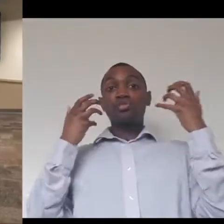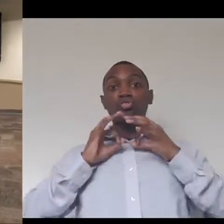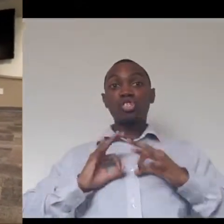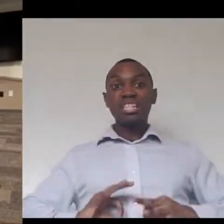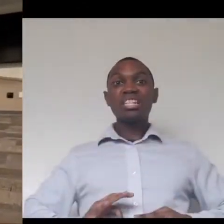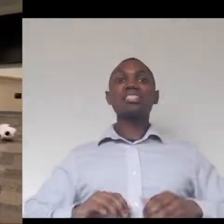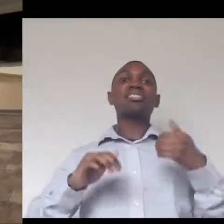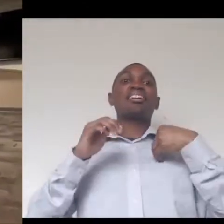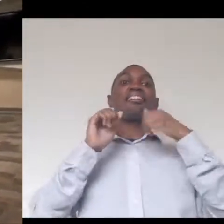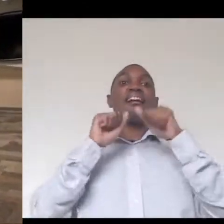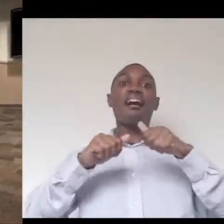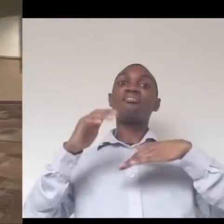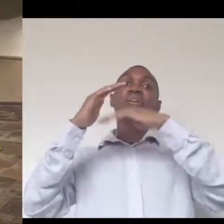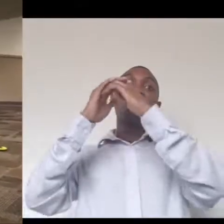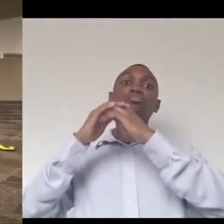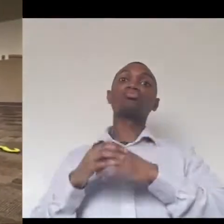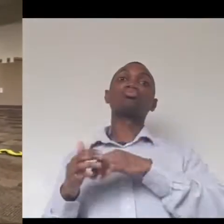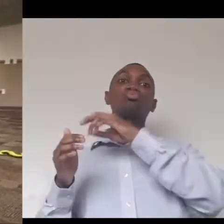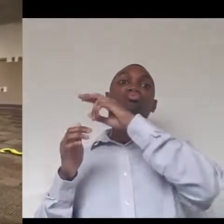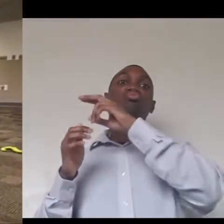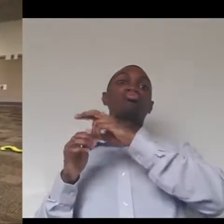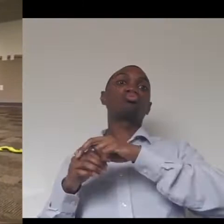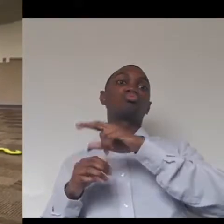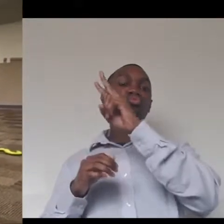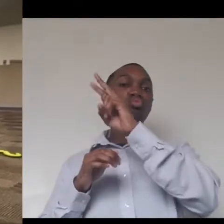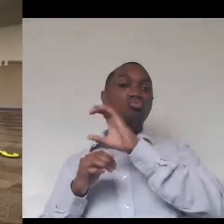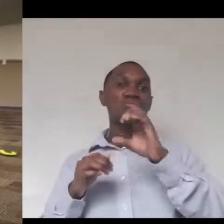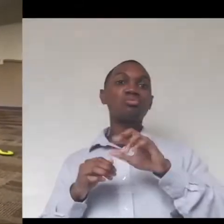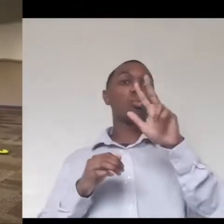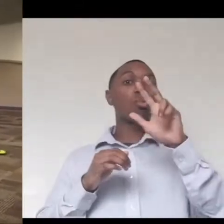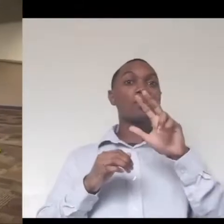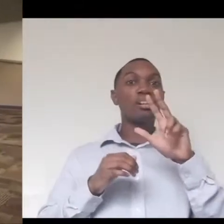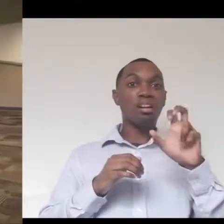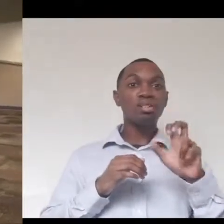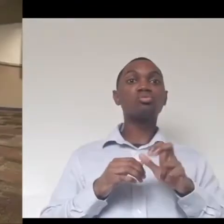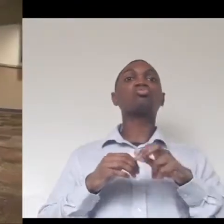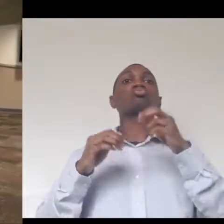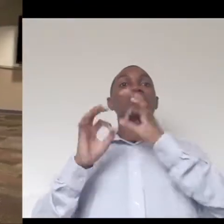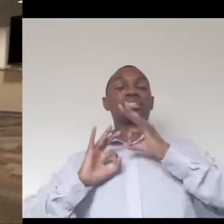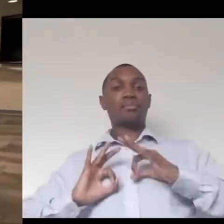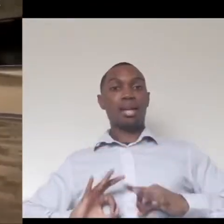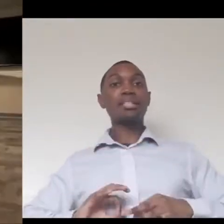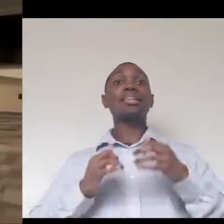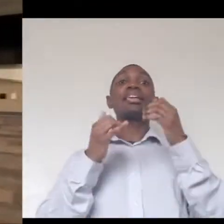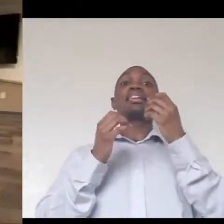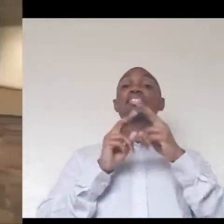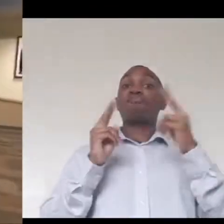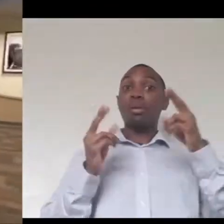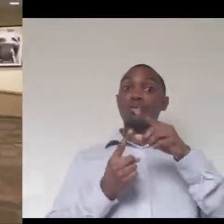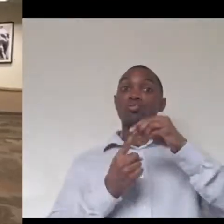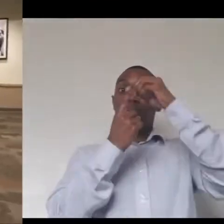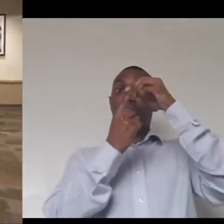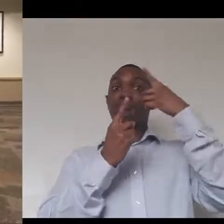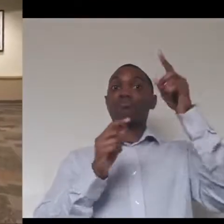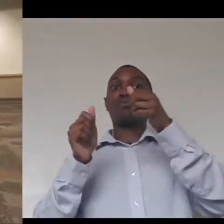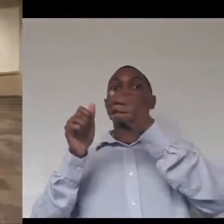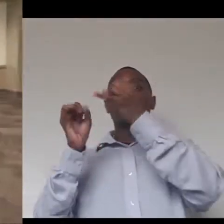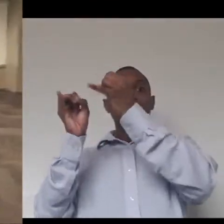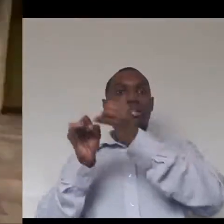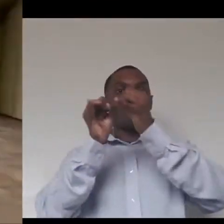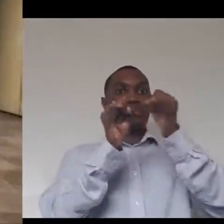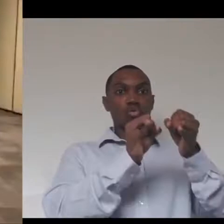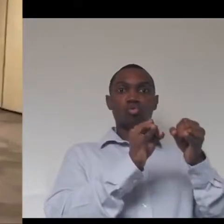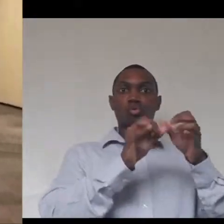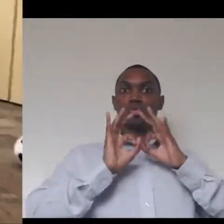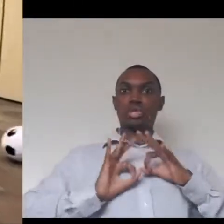what's also really cool about their spots and their tail pattern is that it's unique to each individual cheetah. So just like we have a